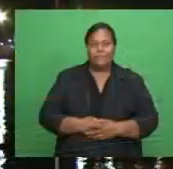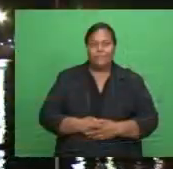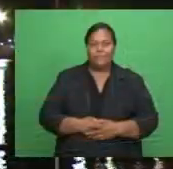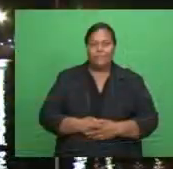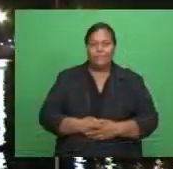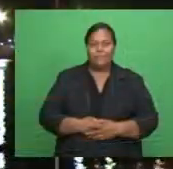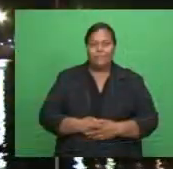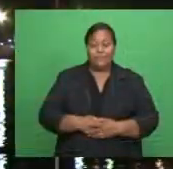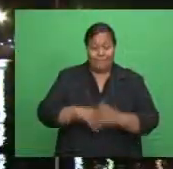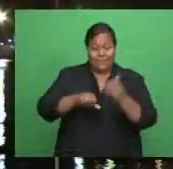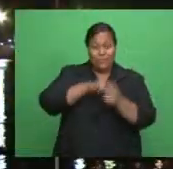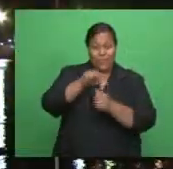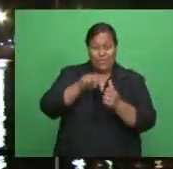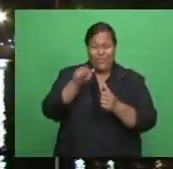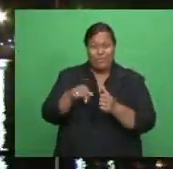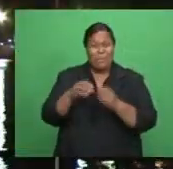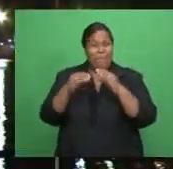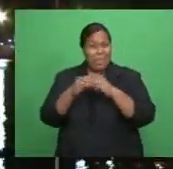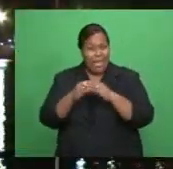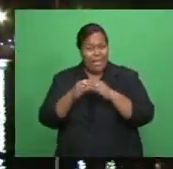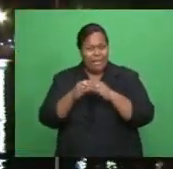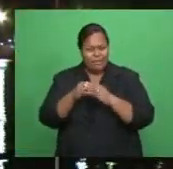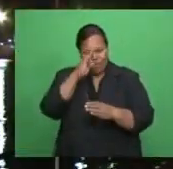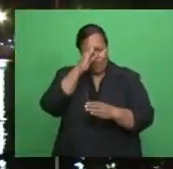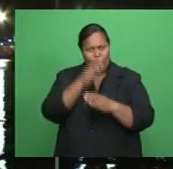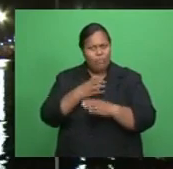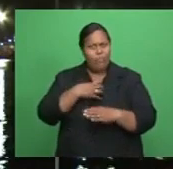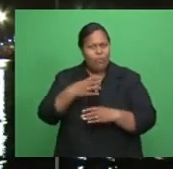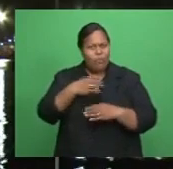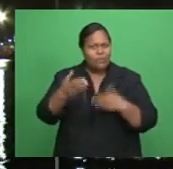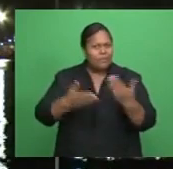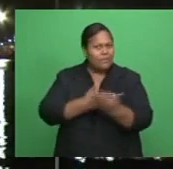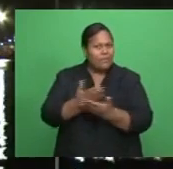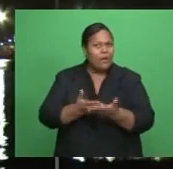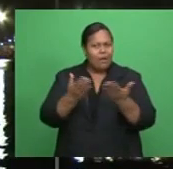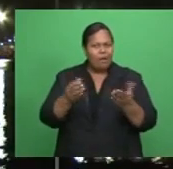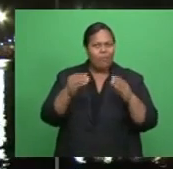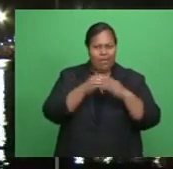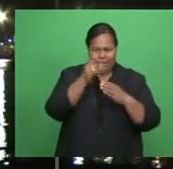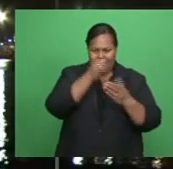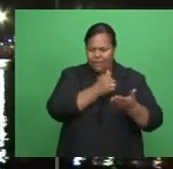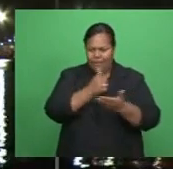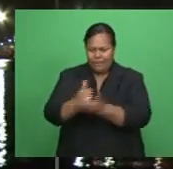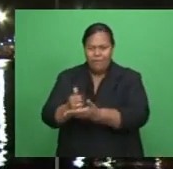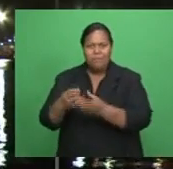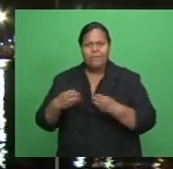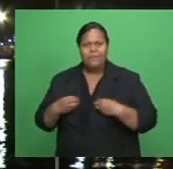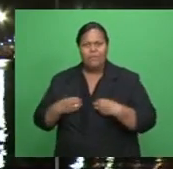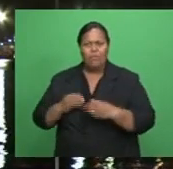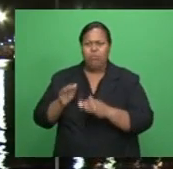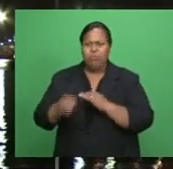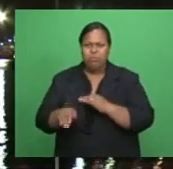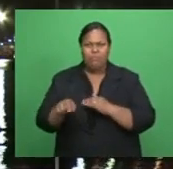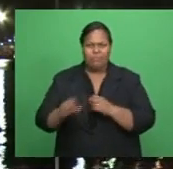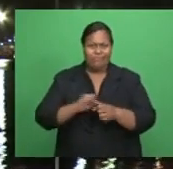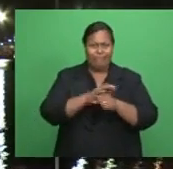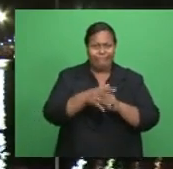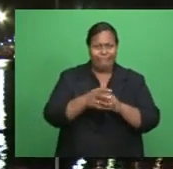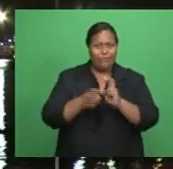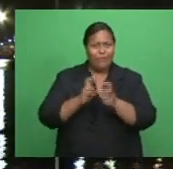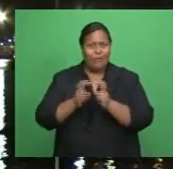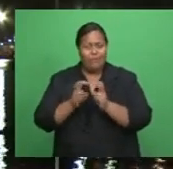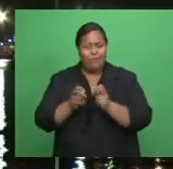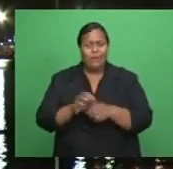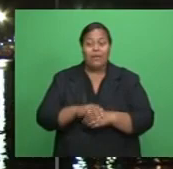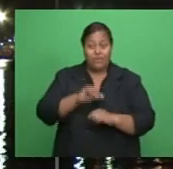The Association of Banks hopes there will be more discussions on how banks can help business severely affected by the pandemic. The